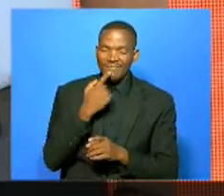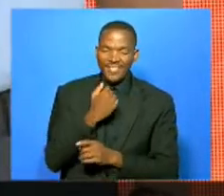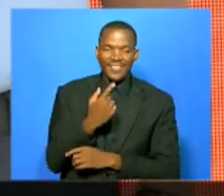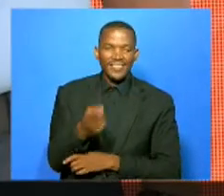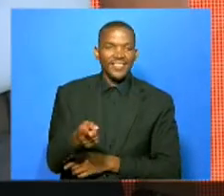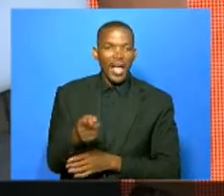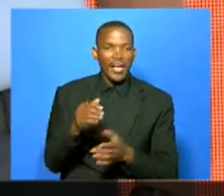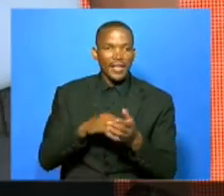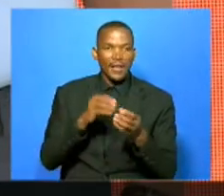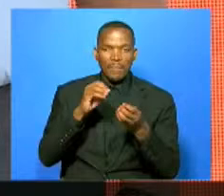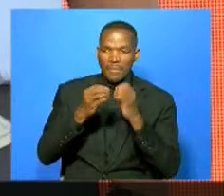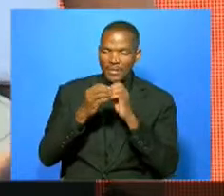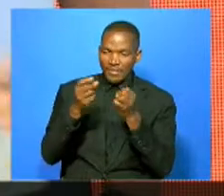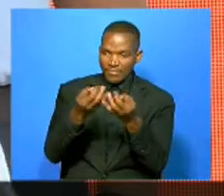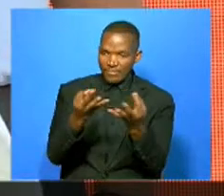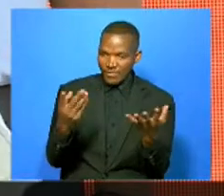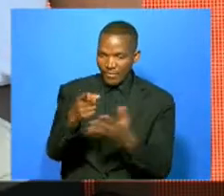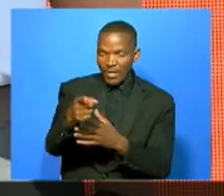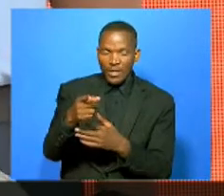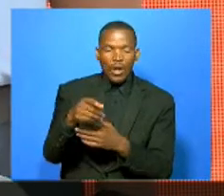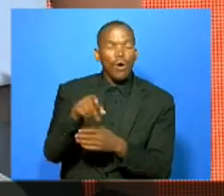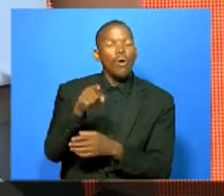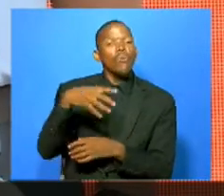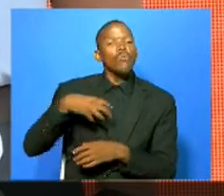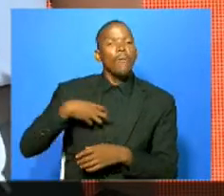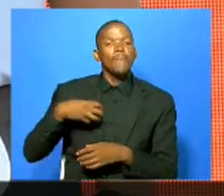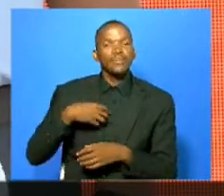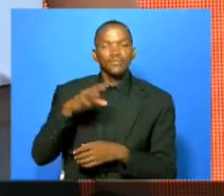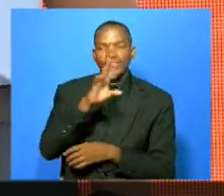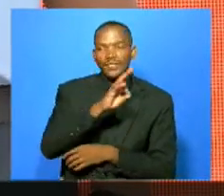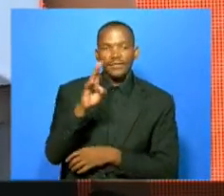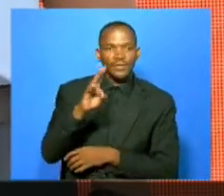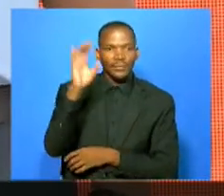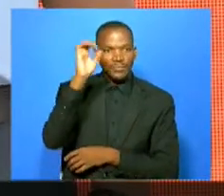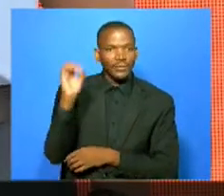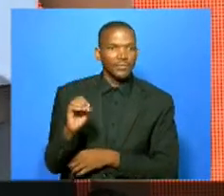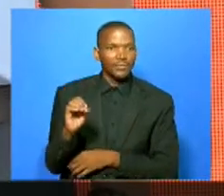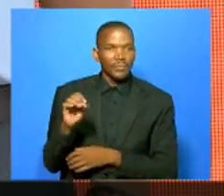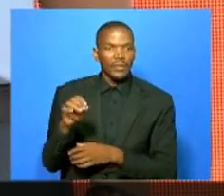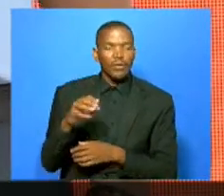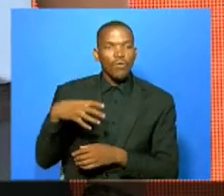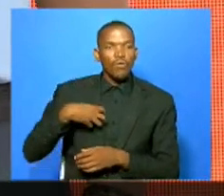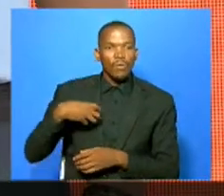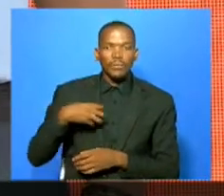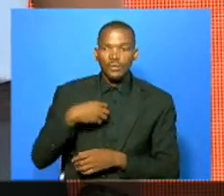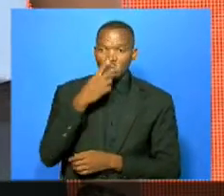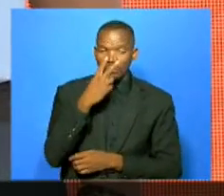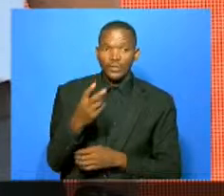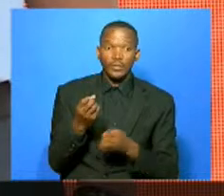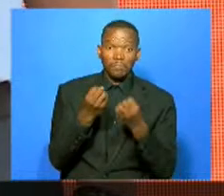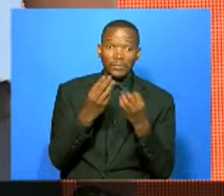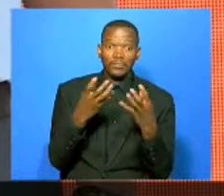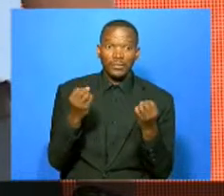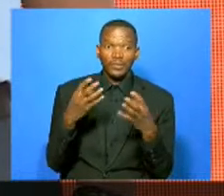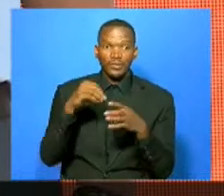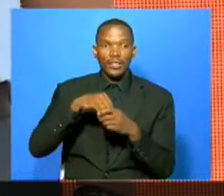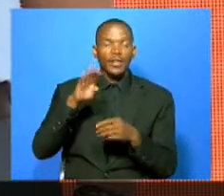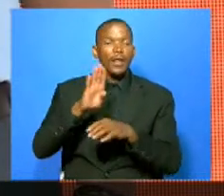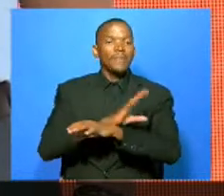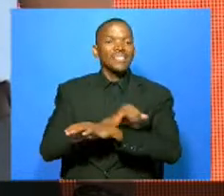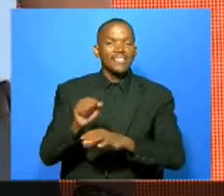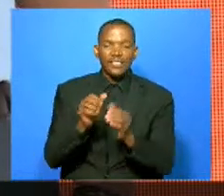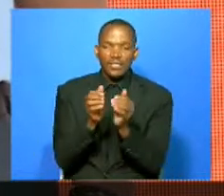of whom are women at 70%. Bomme ke bone ba re ba bonang thata mo dikgwebong